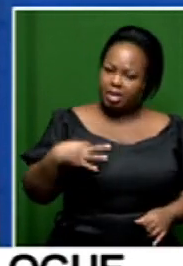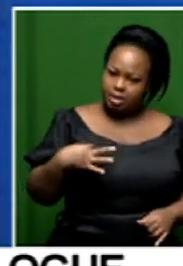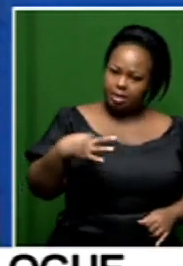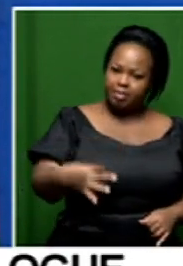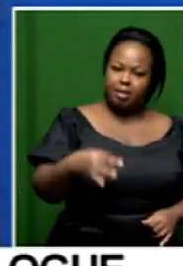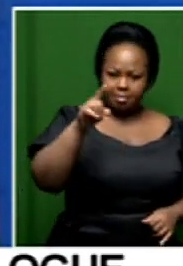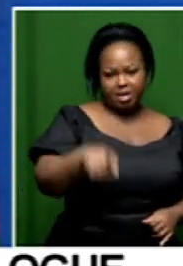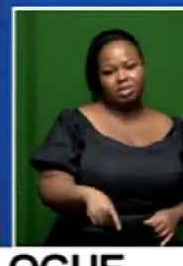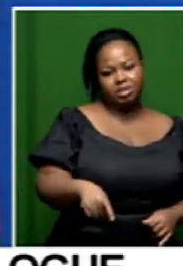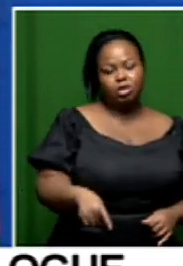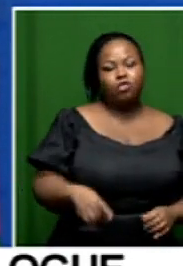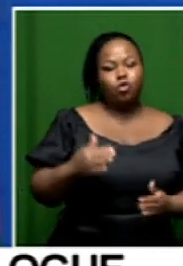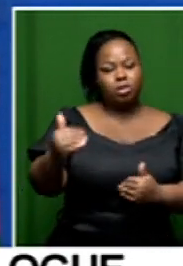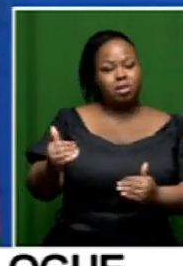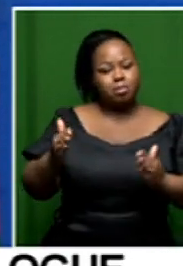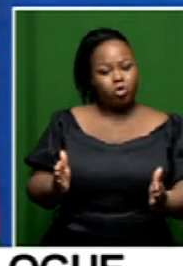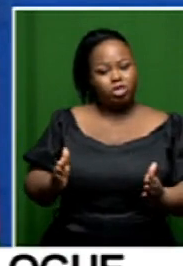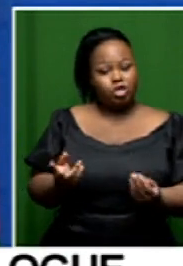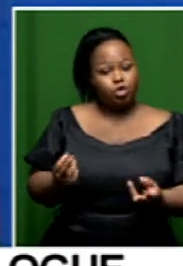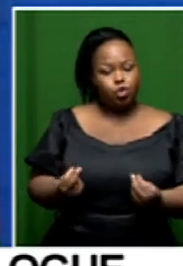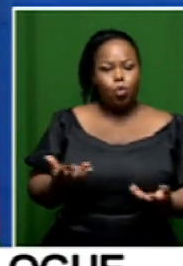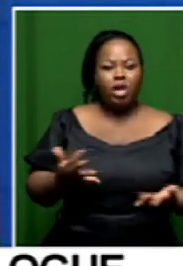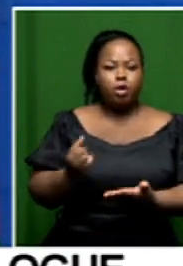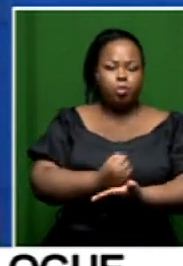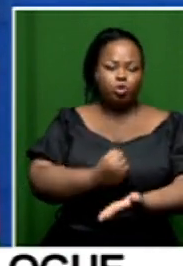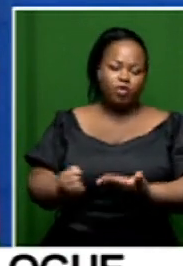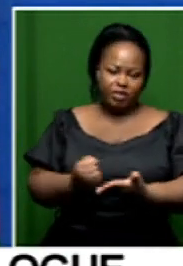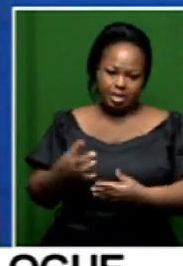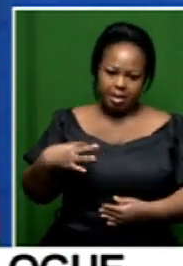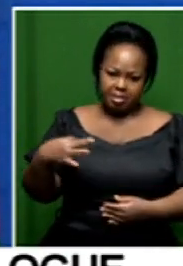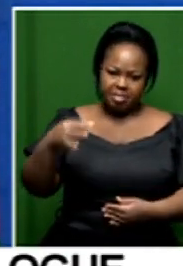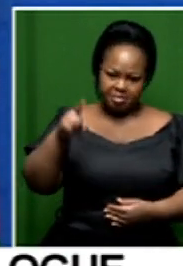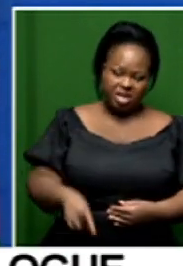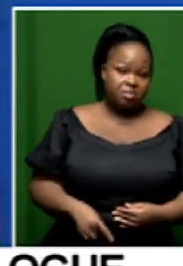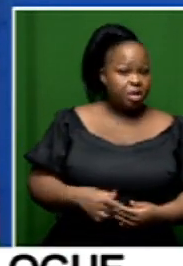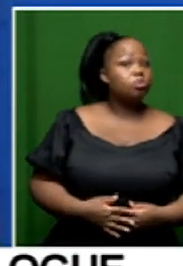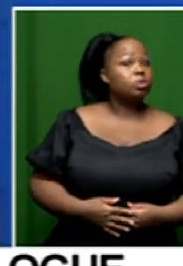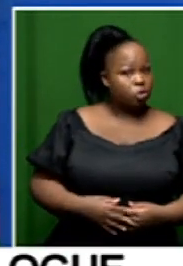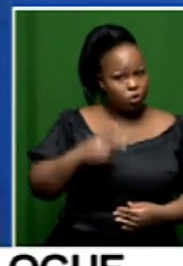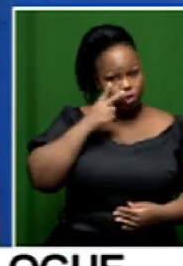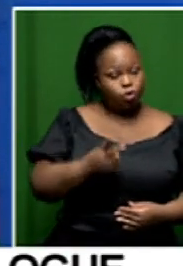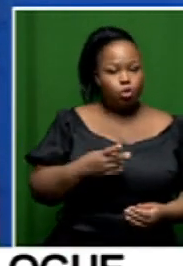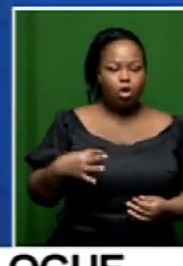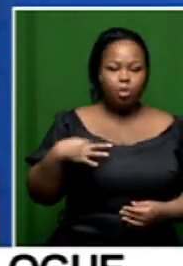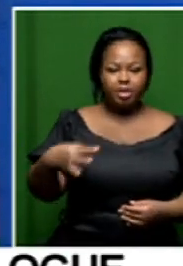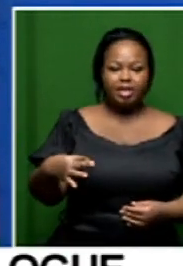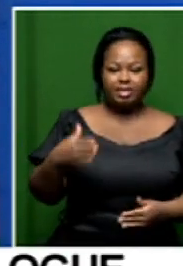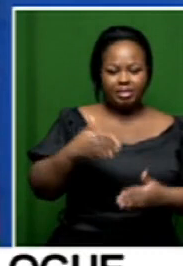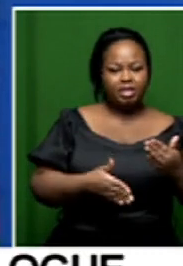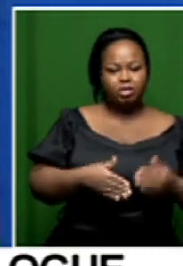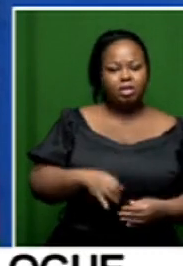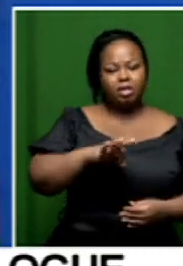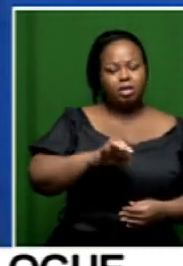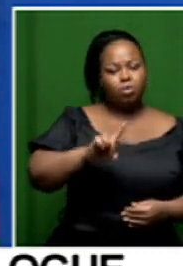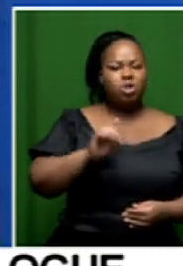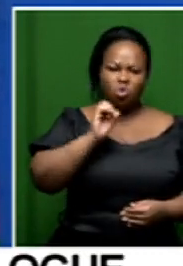for those set-top boxes at the post office, and we did see an application was open until the 31st